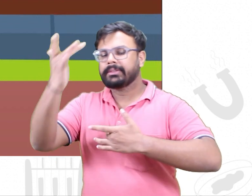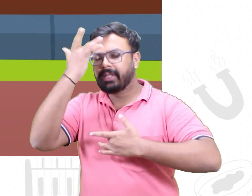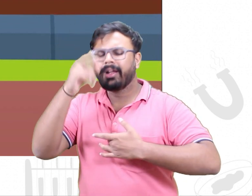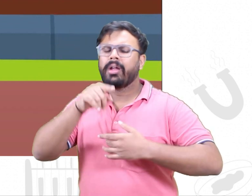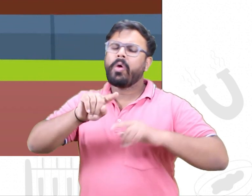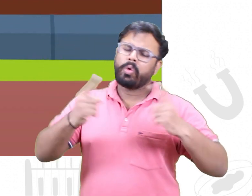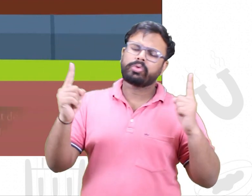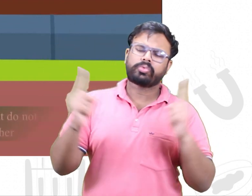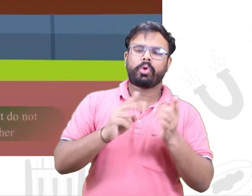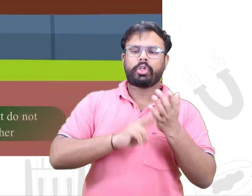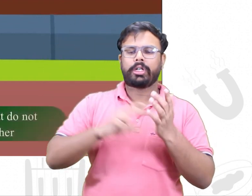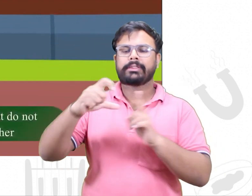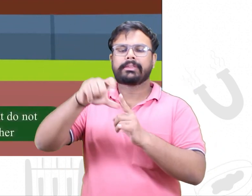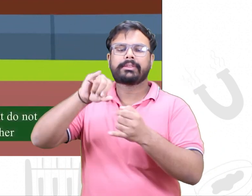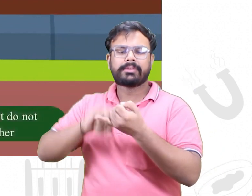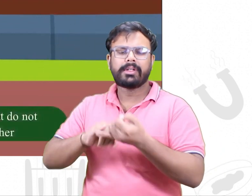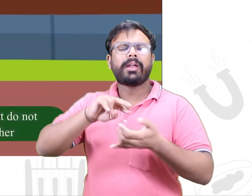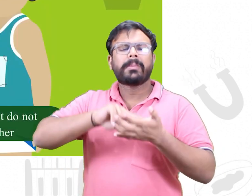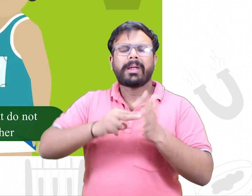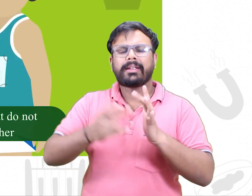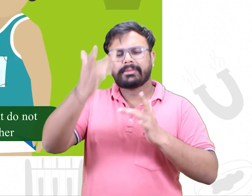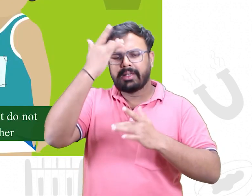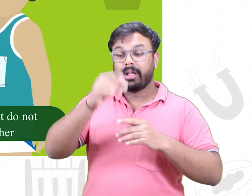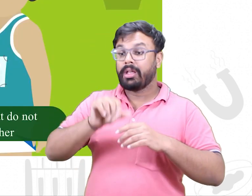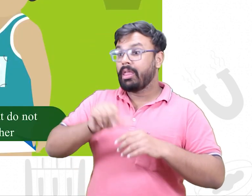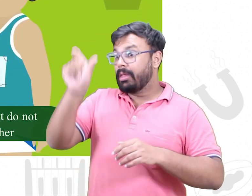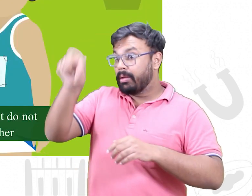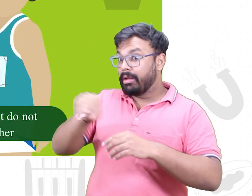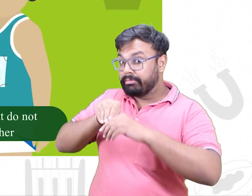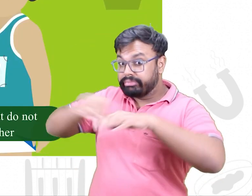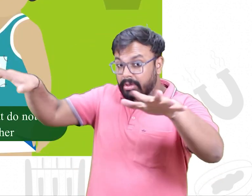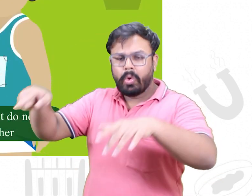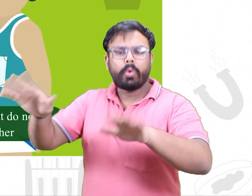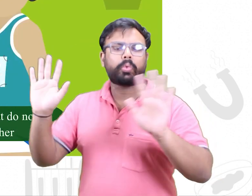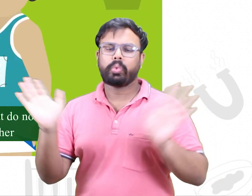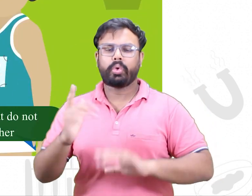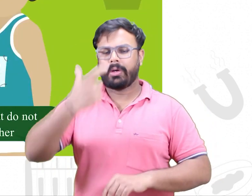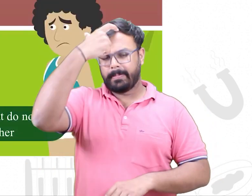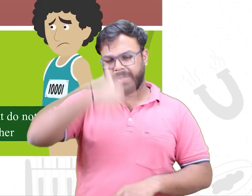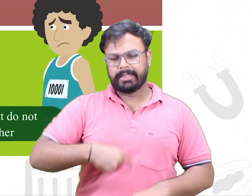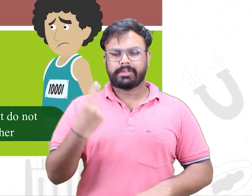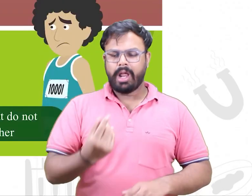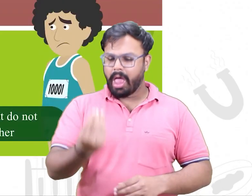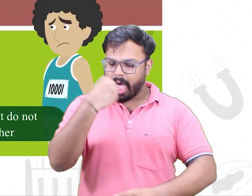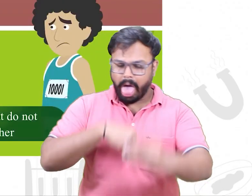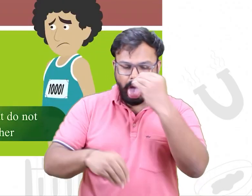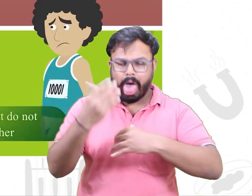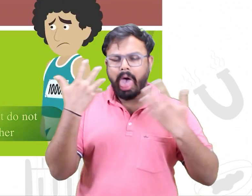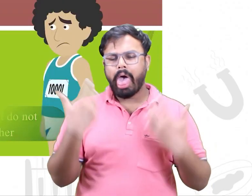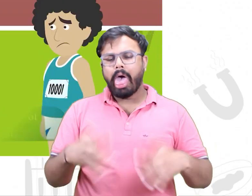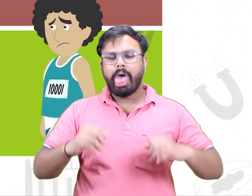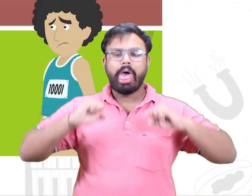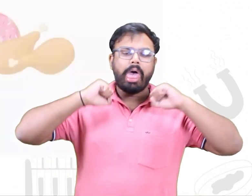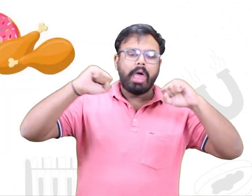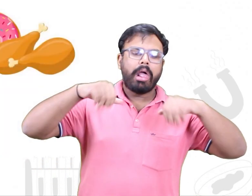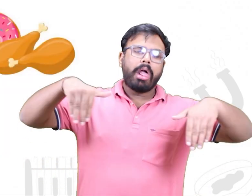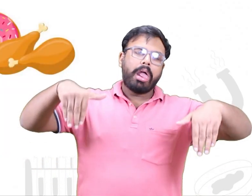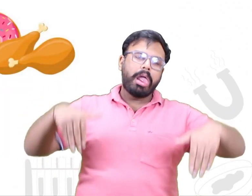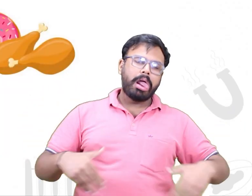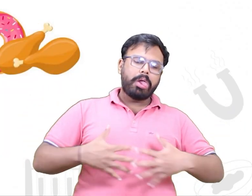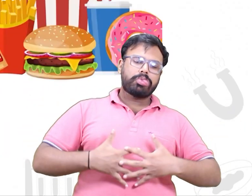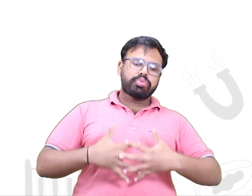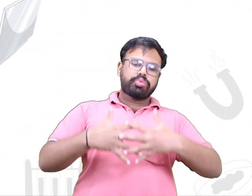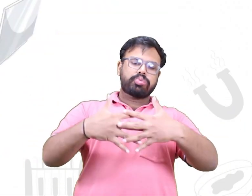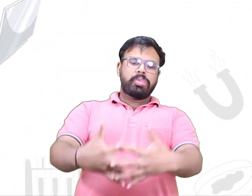diseases? Non-communicable diseases or NCDs are diseases that don't spread from person to